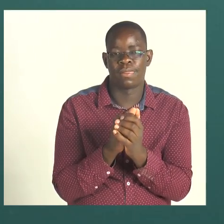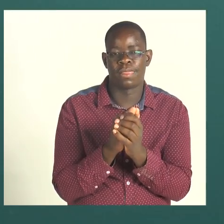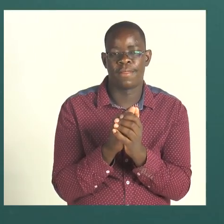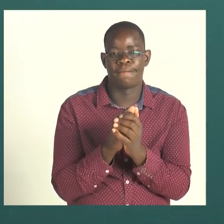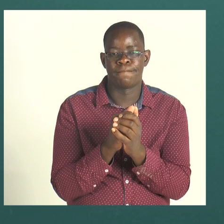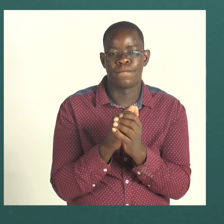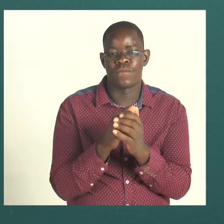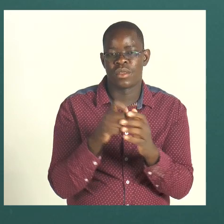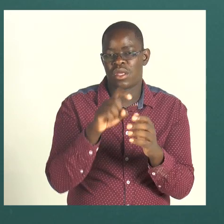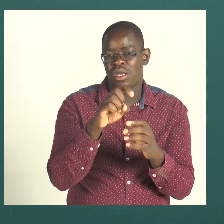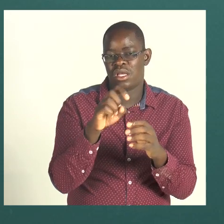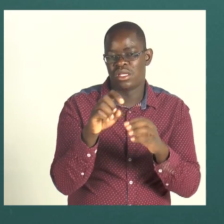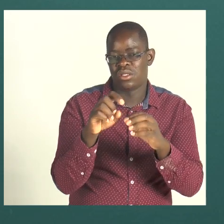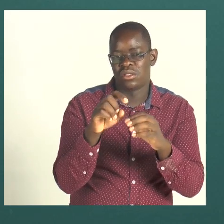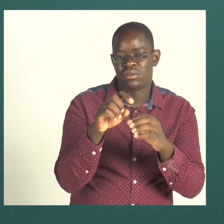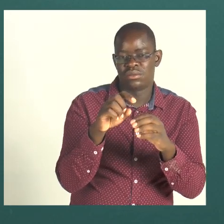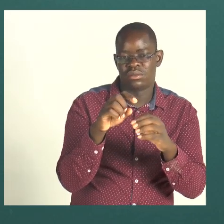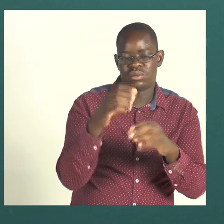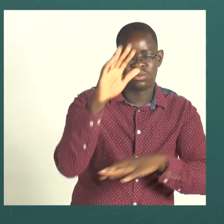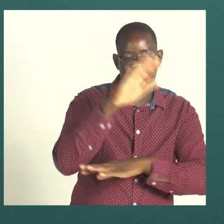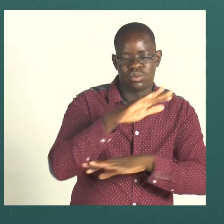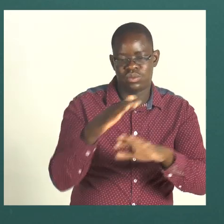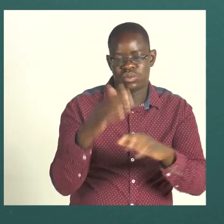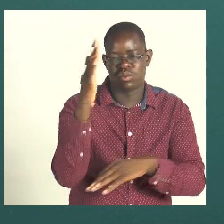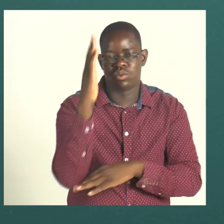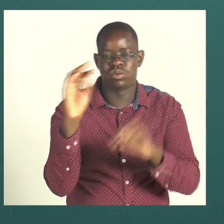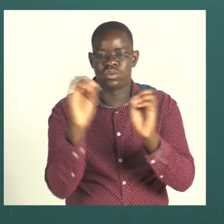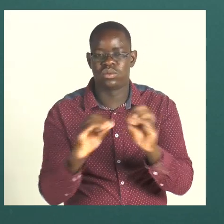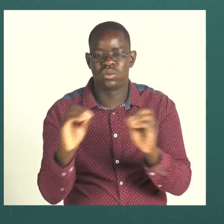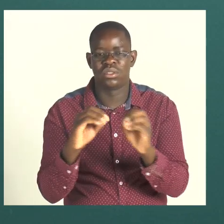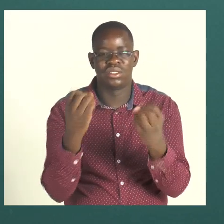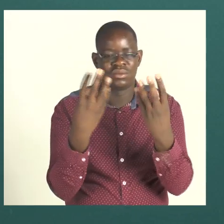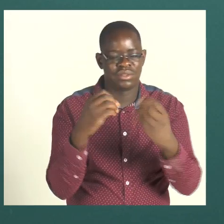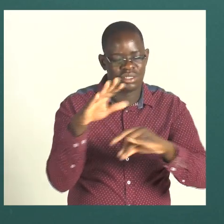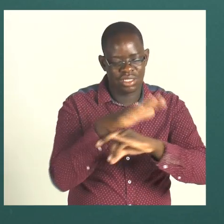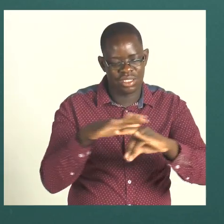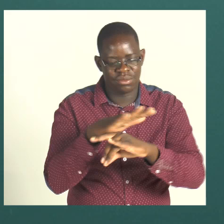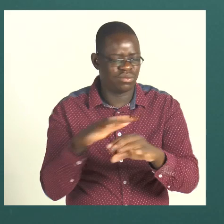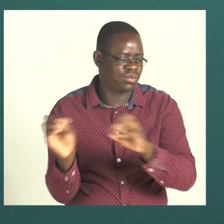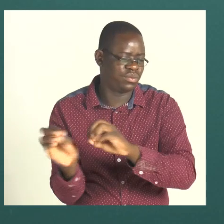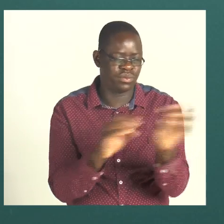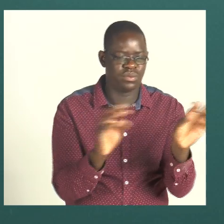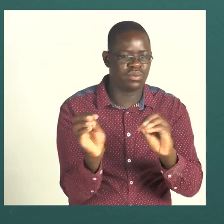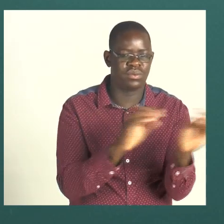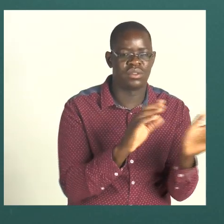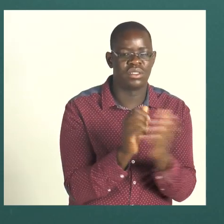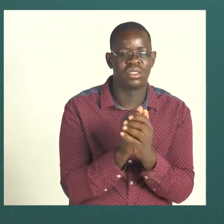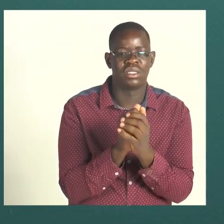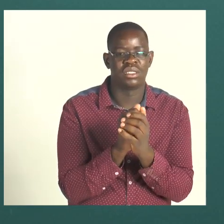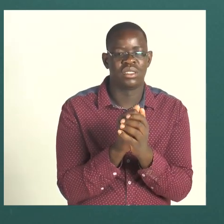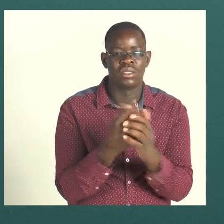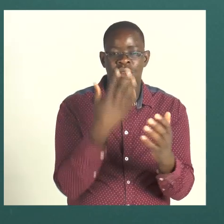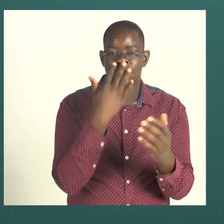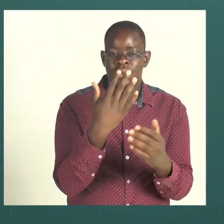results due to loss of plant cover and loss of habitat for many animal species. Trees release